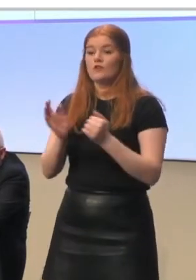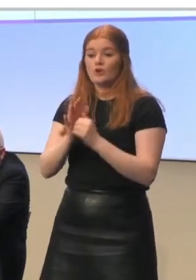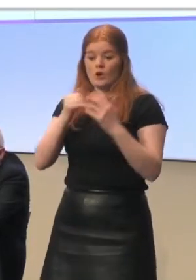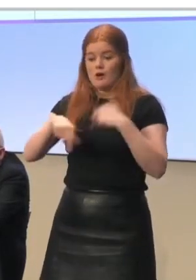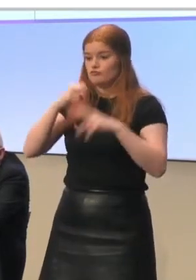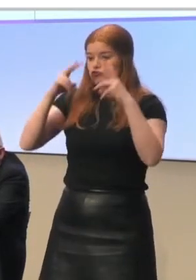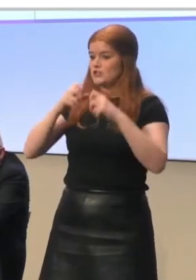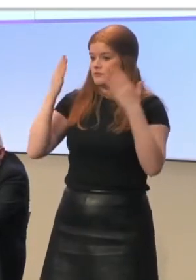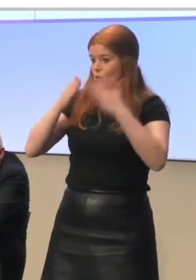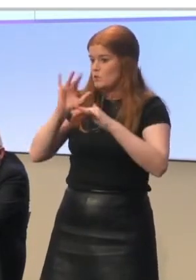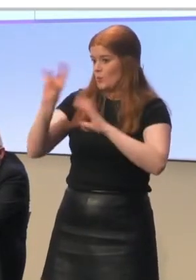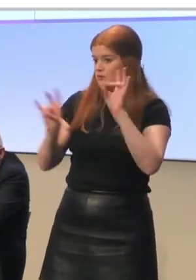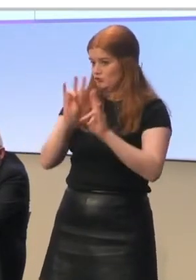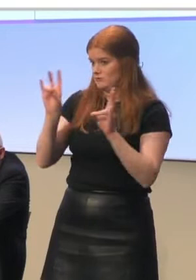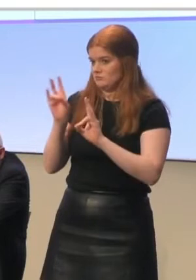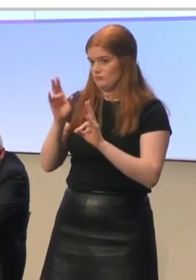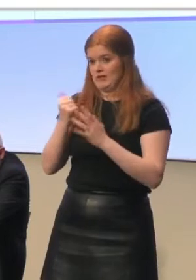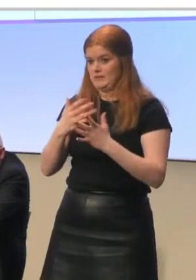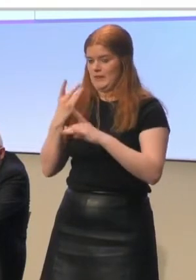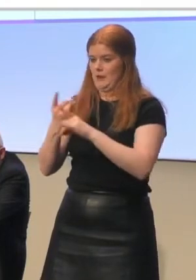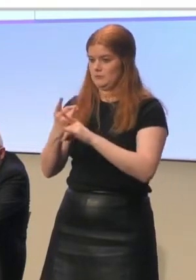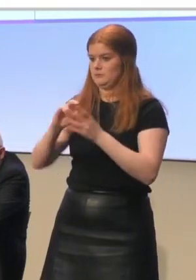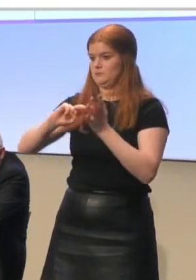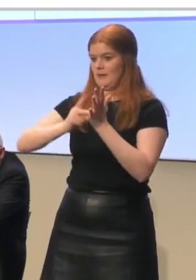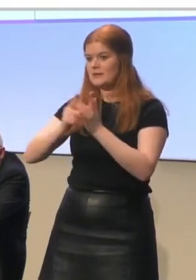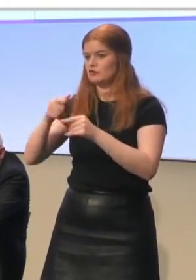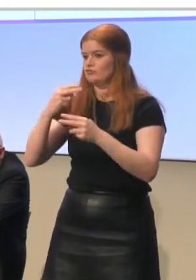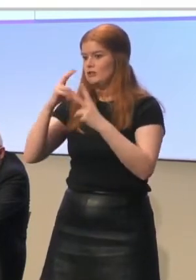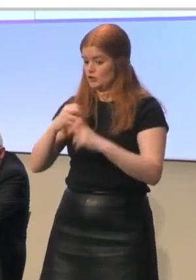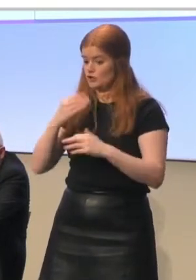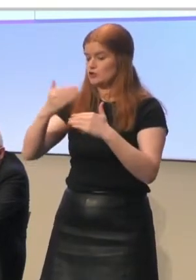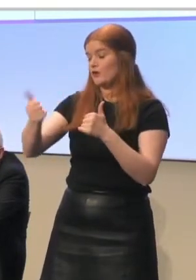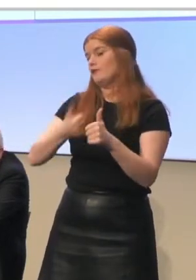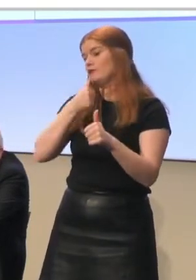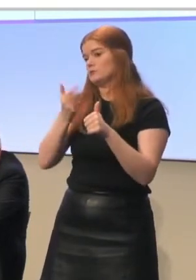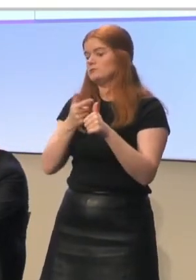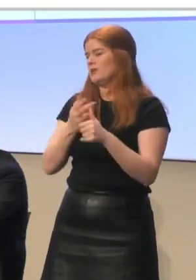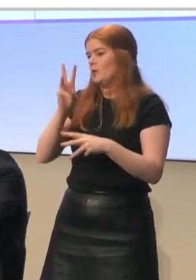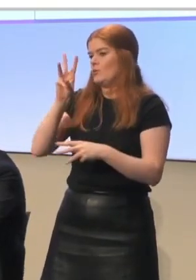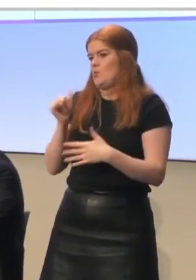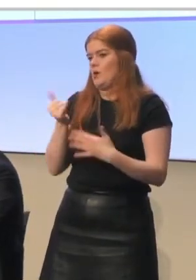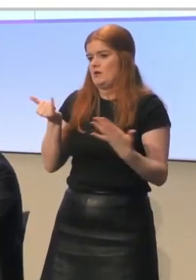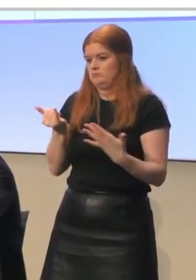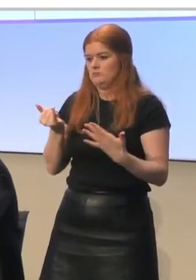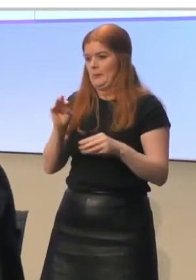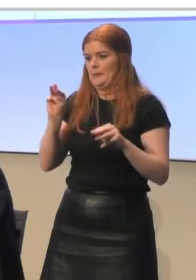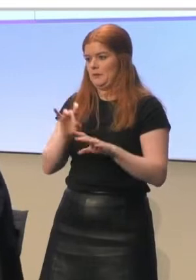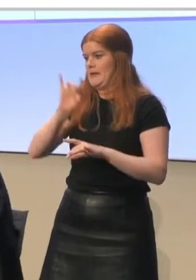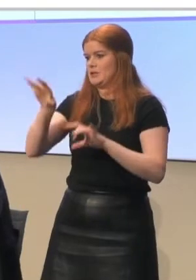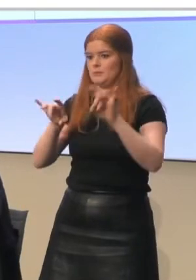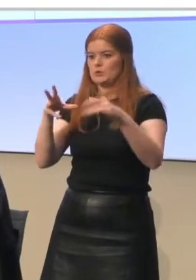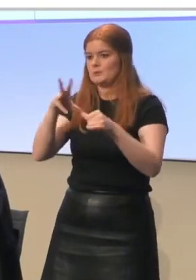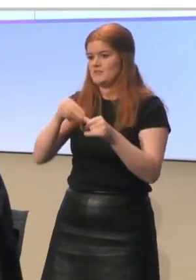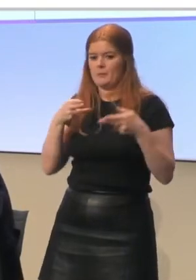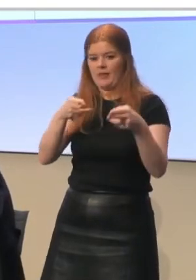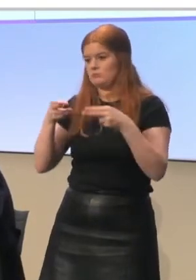and the research questions which are guiding this research, the first one is, why do young people end up on particular post-school